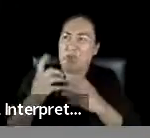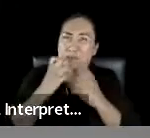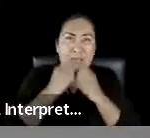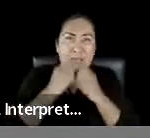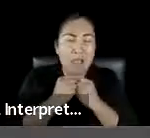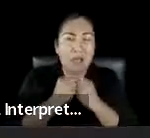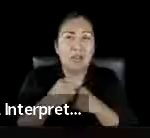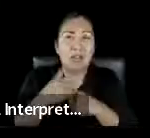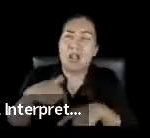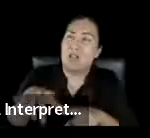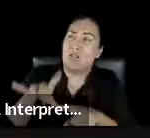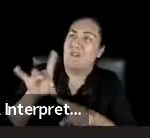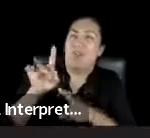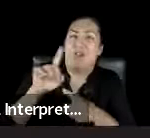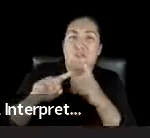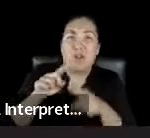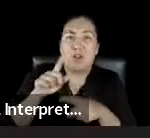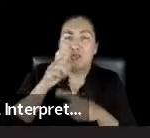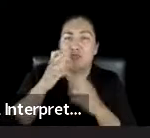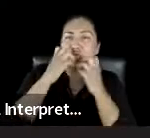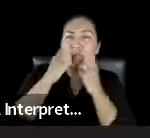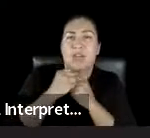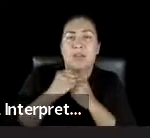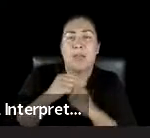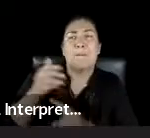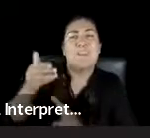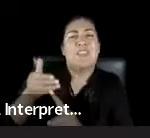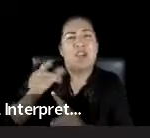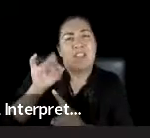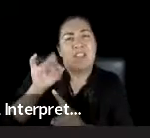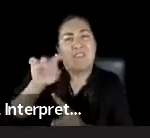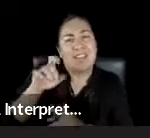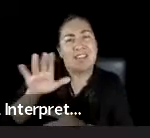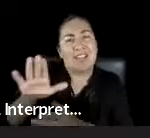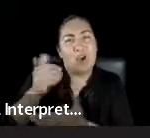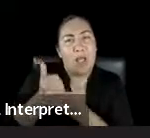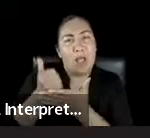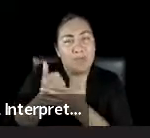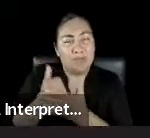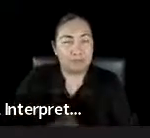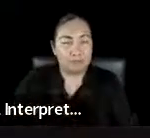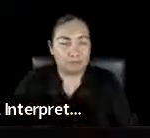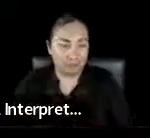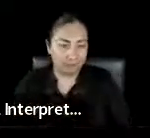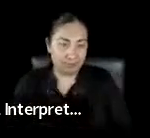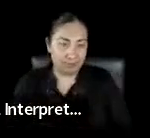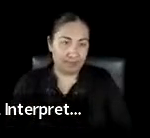would be there if I needed their help.